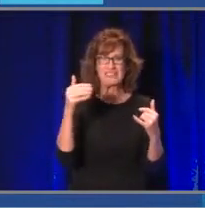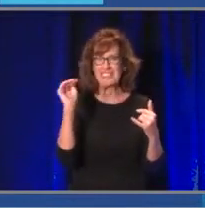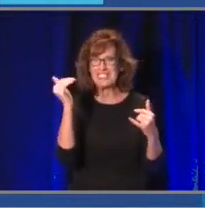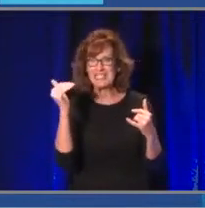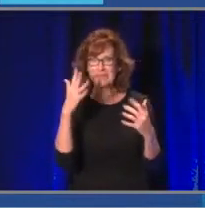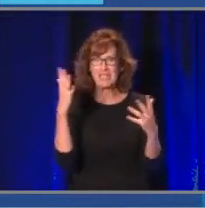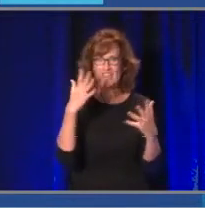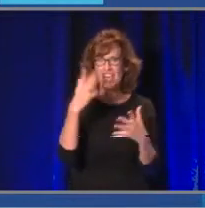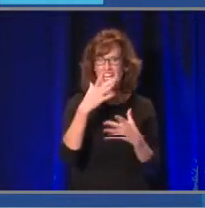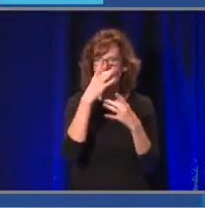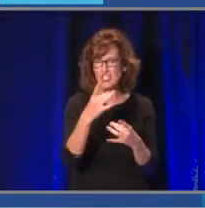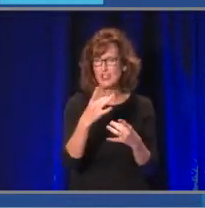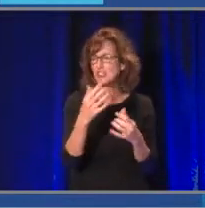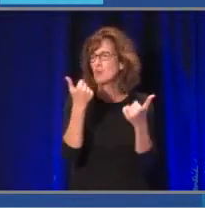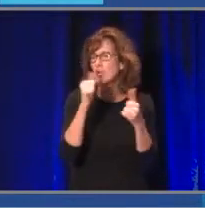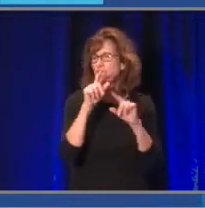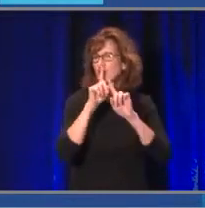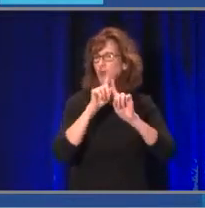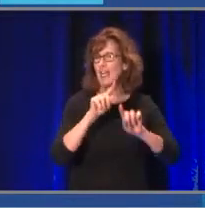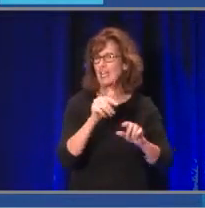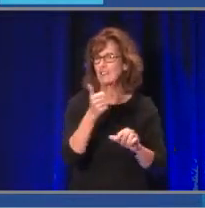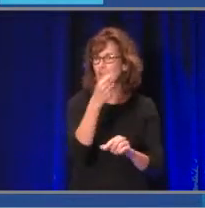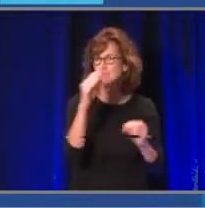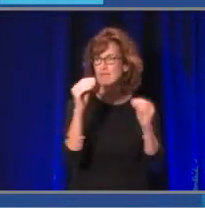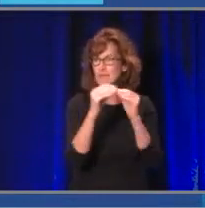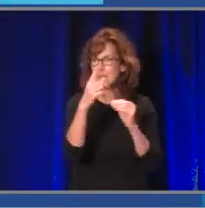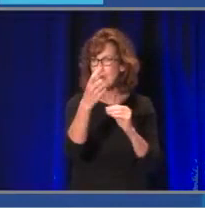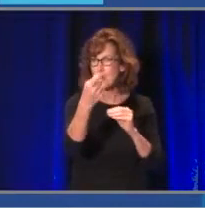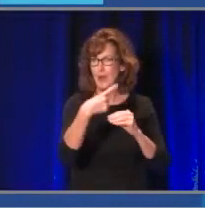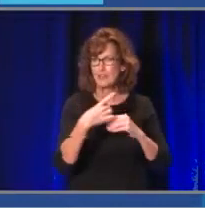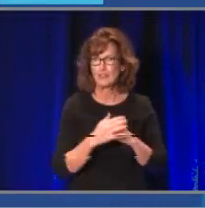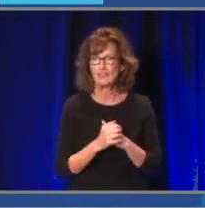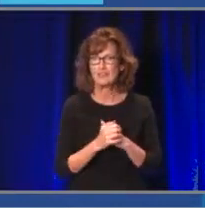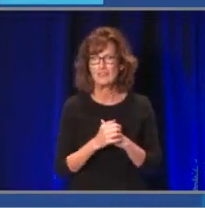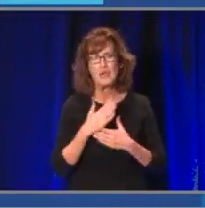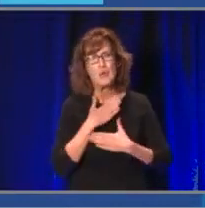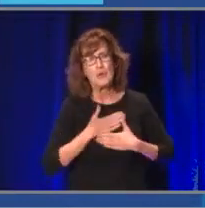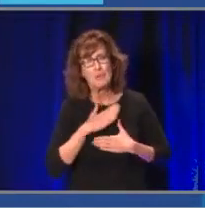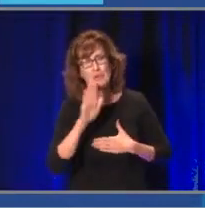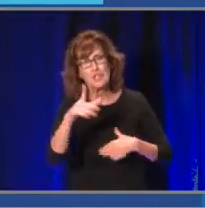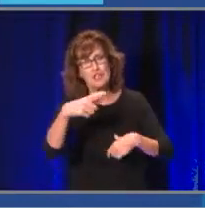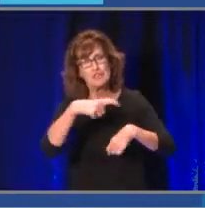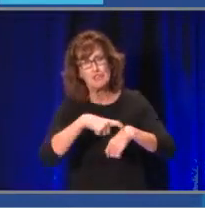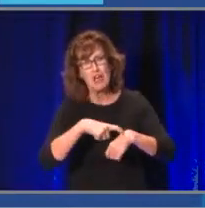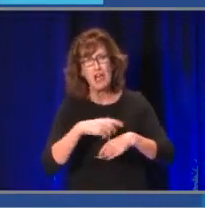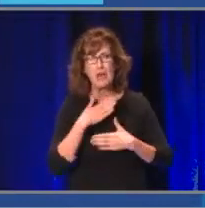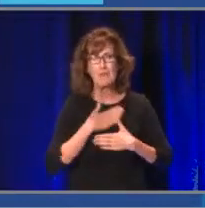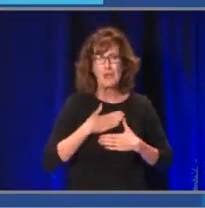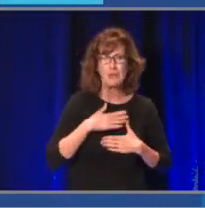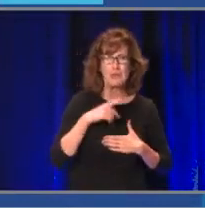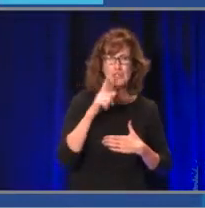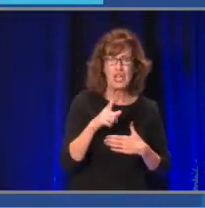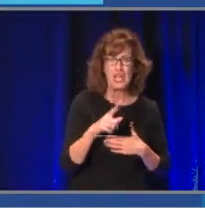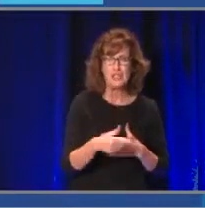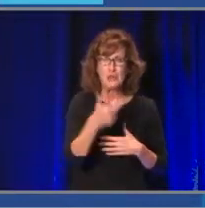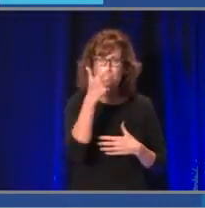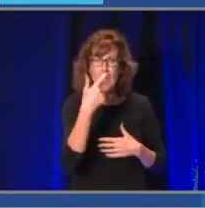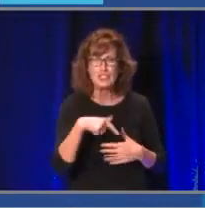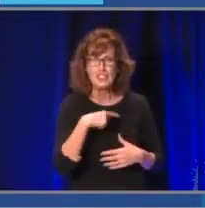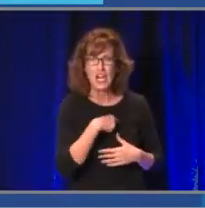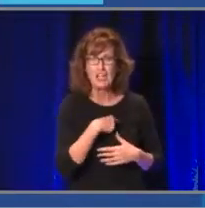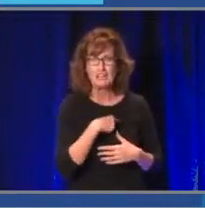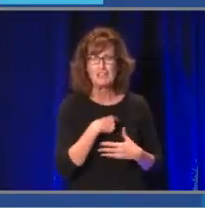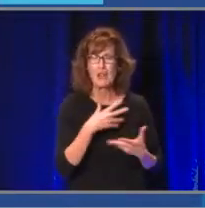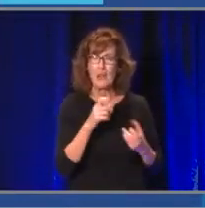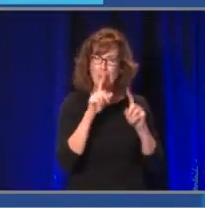go and just hit on a few more questions. And again, we appreciate your time and you being here, but I do want to hit on a few more questions before we wrap